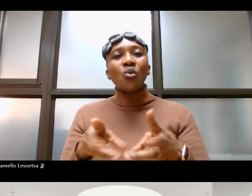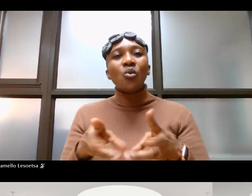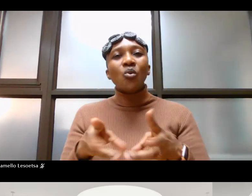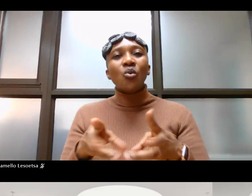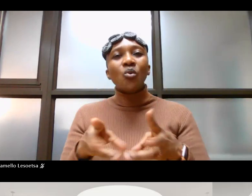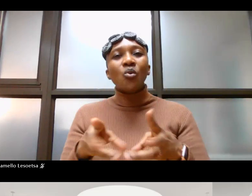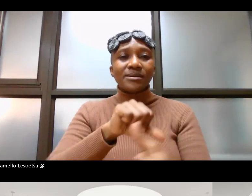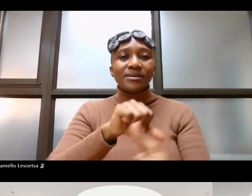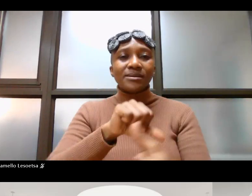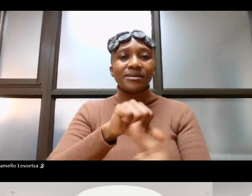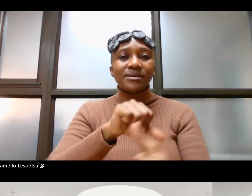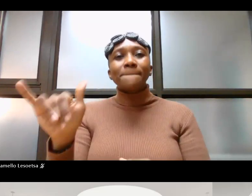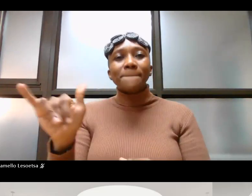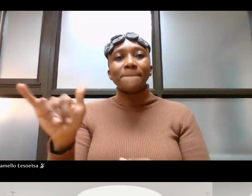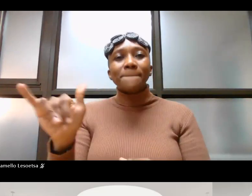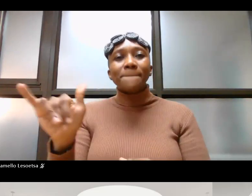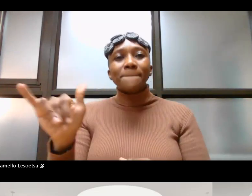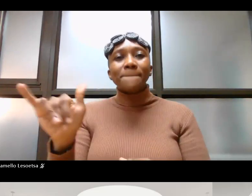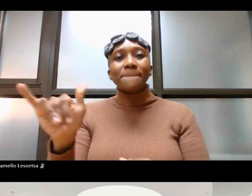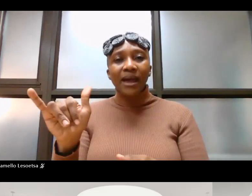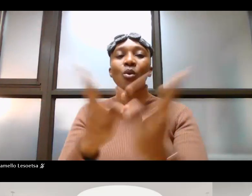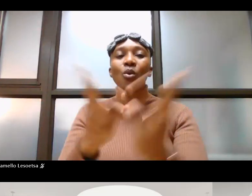global north.